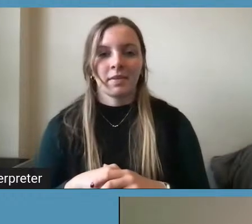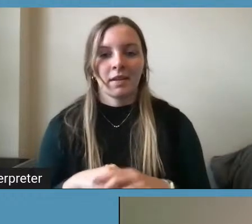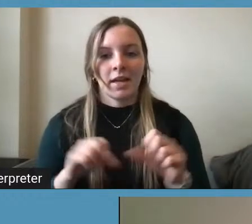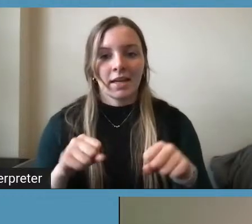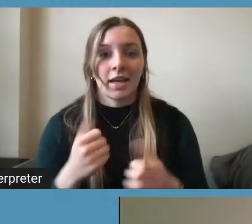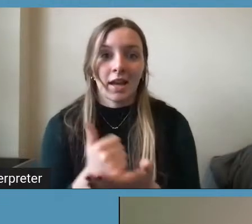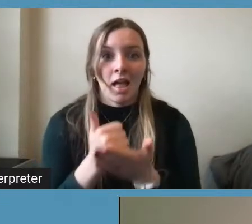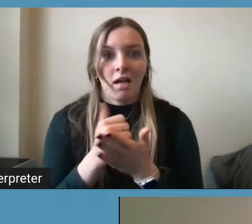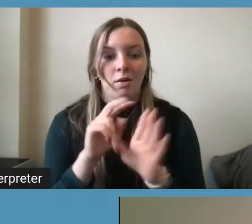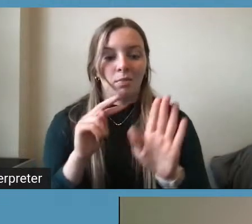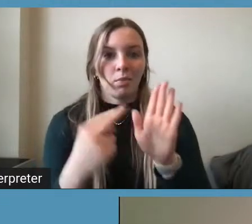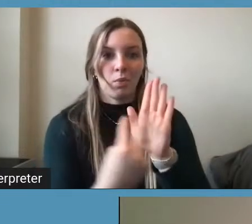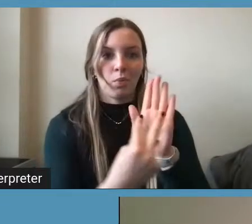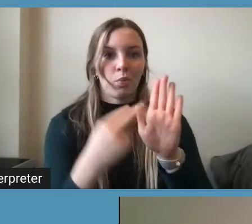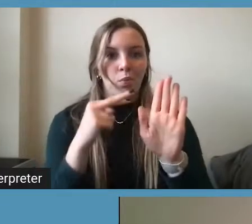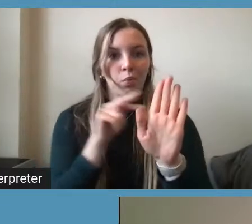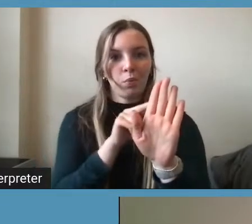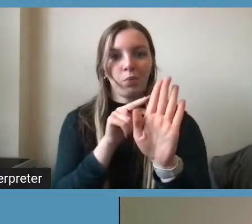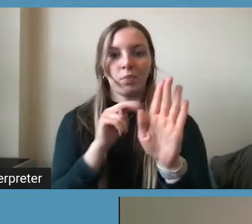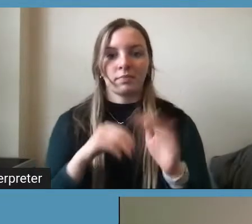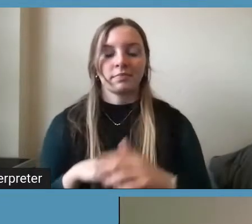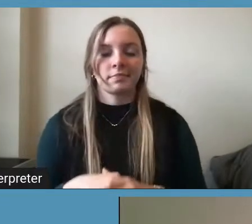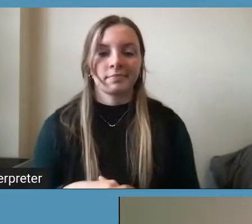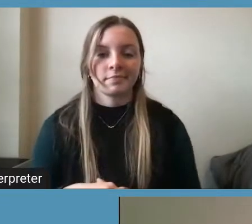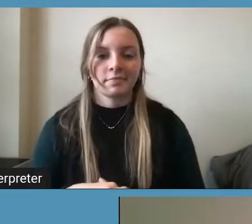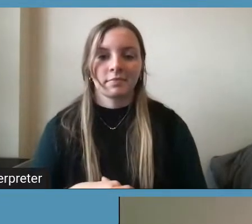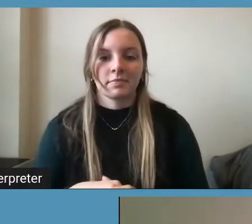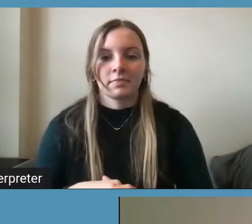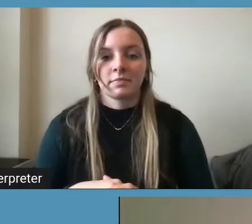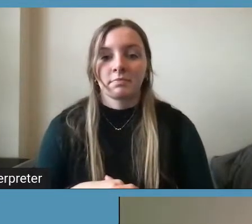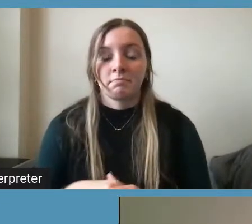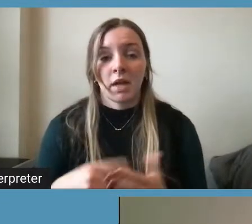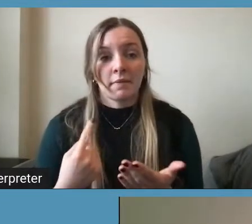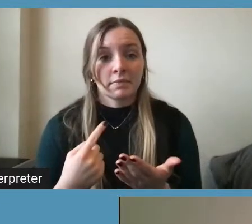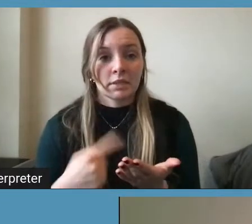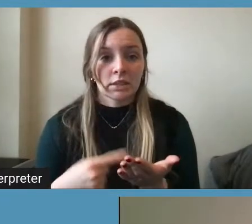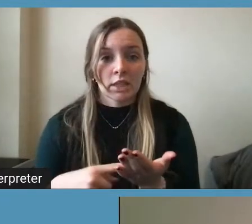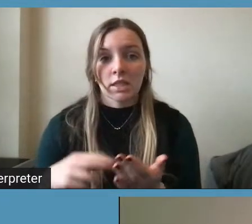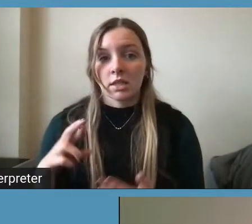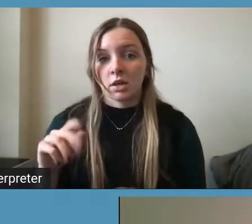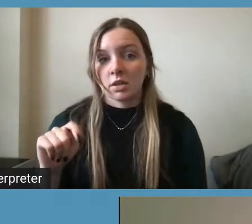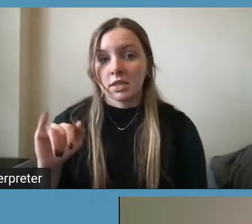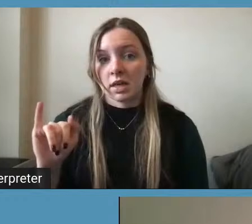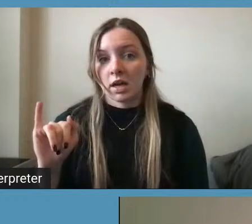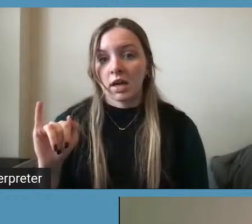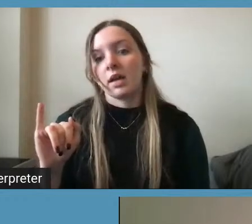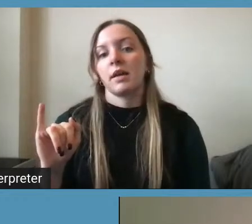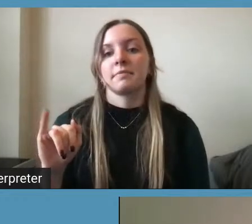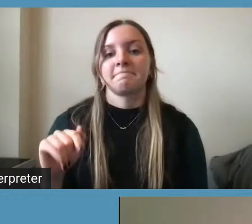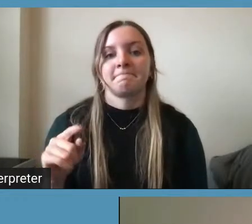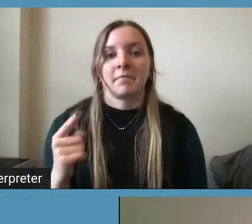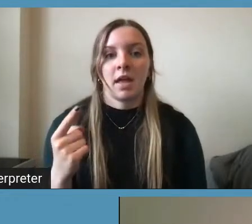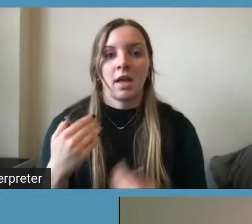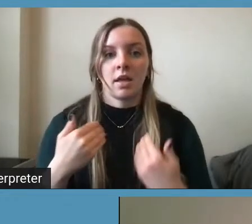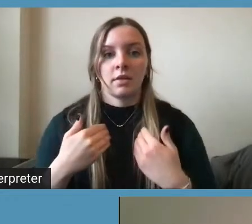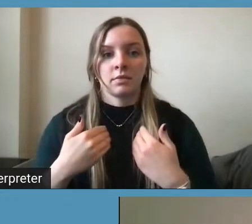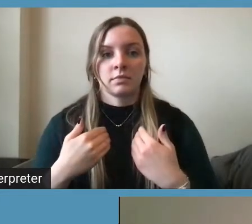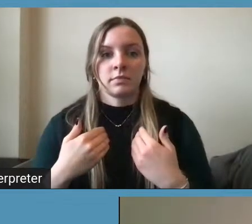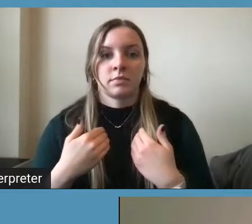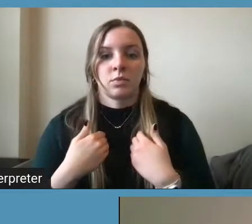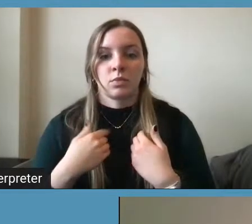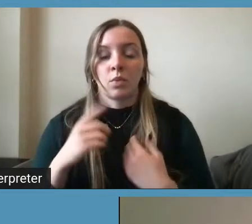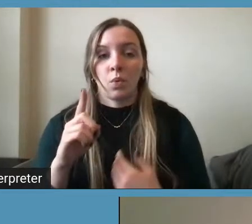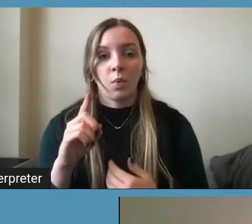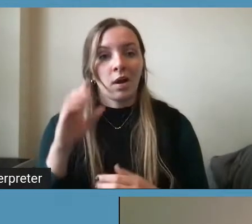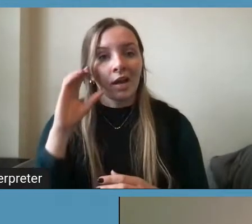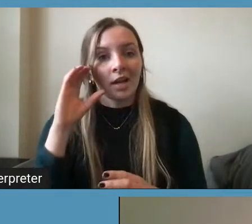talking about RTI, we're doing between 35 and 50 images per RTI, and that's a single camera point of view.